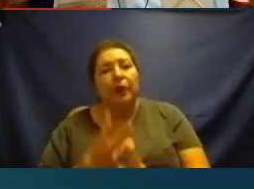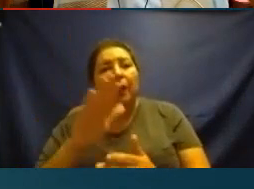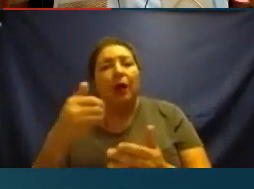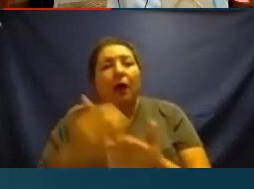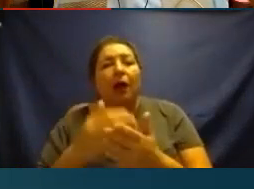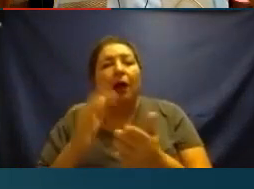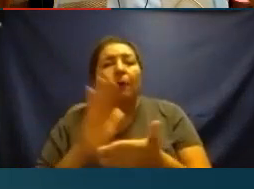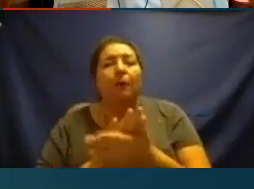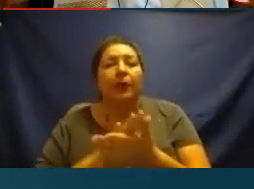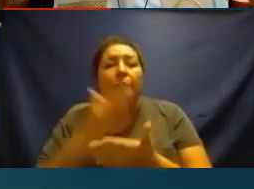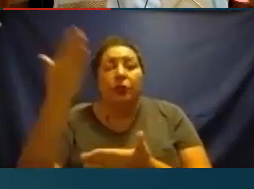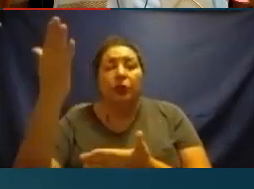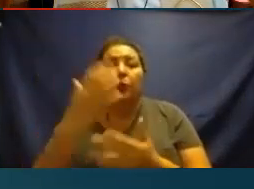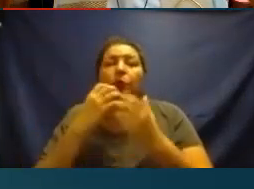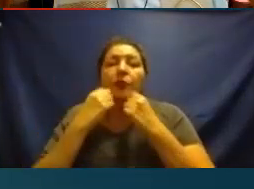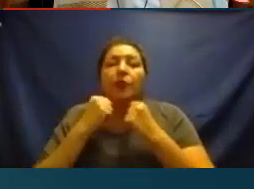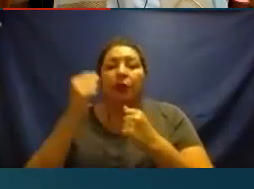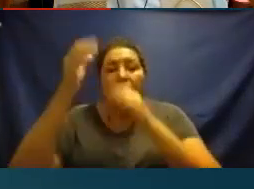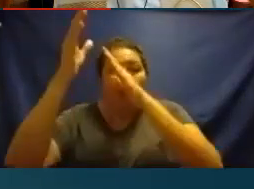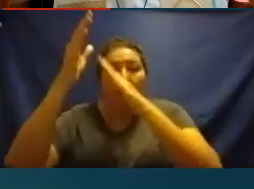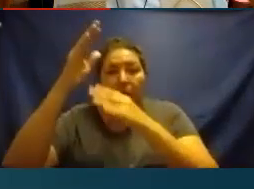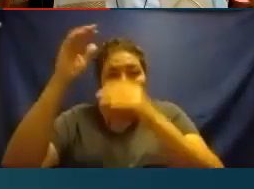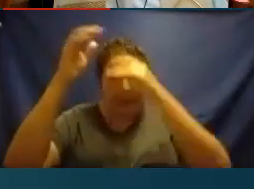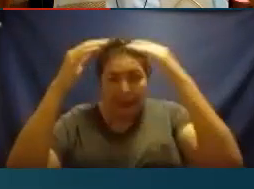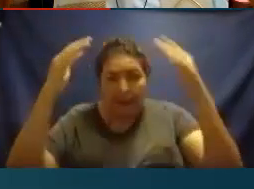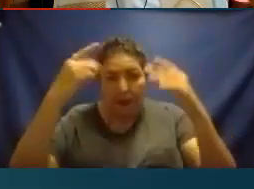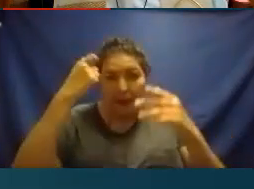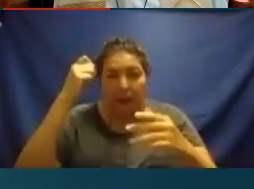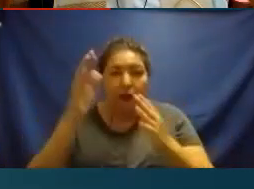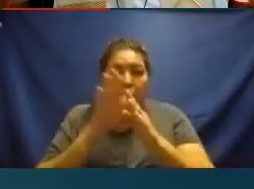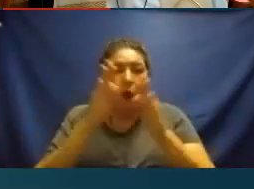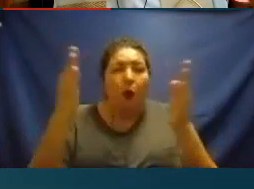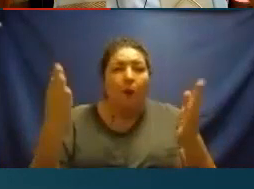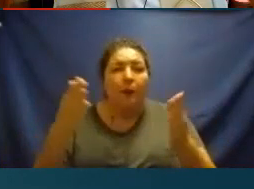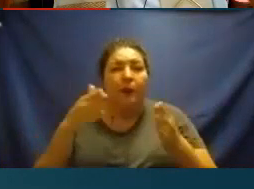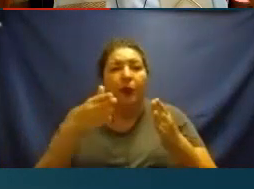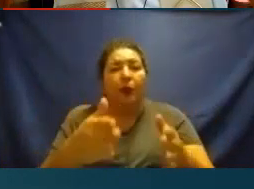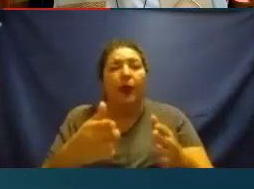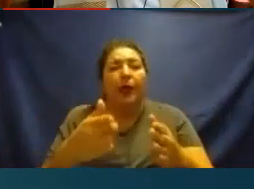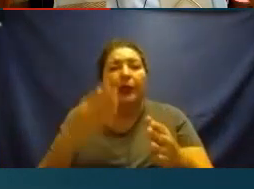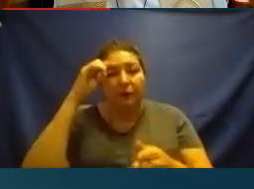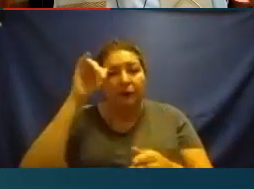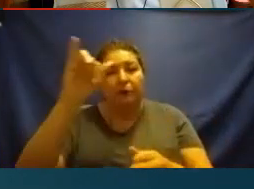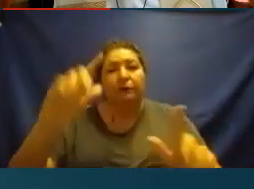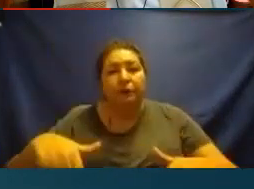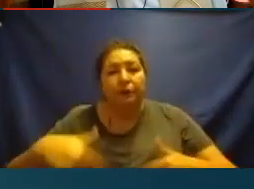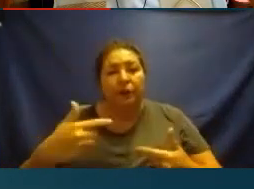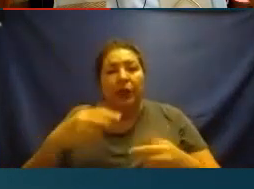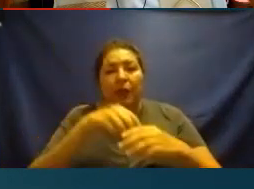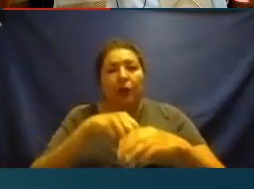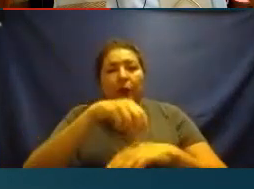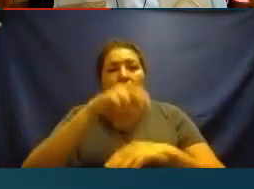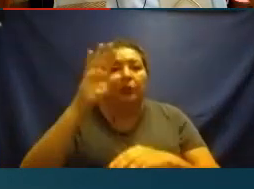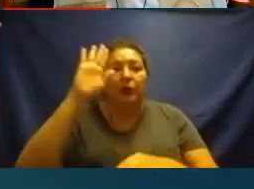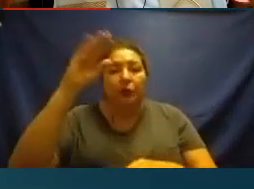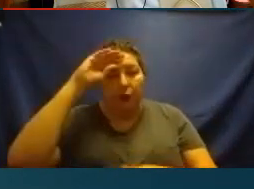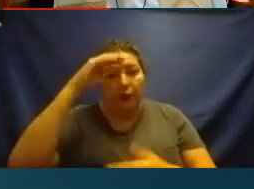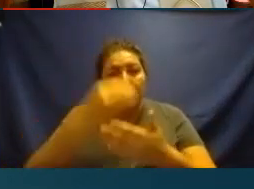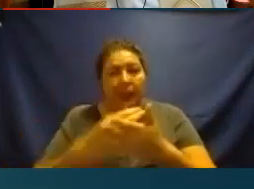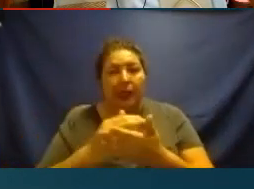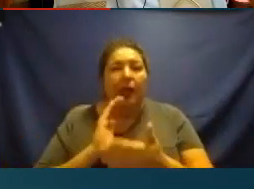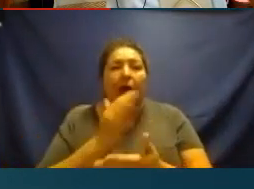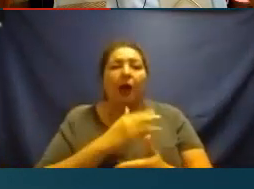all praise to you, dear Father in heaven, for you have opened up the way to eternal life in the resurrection of your Son,